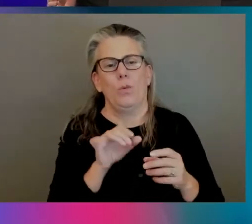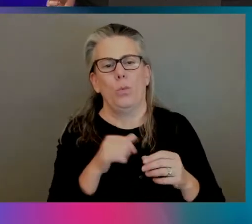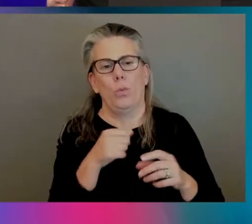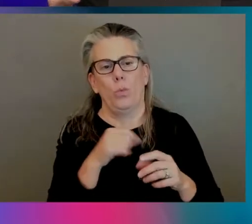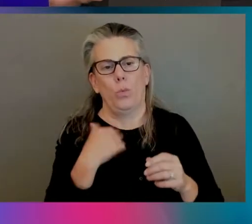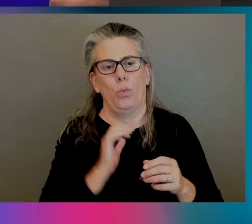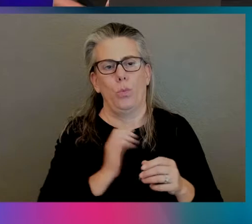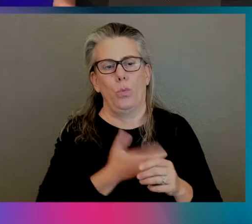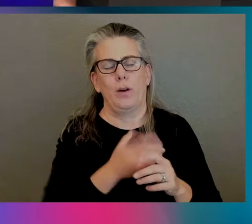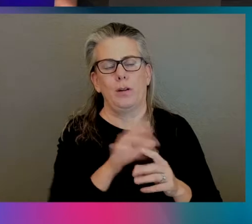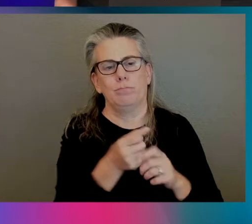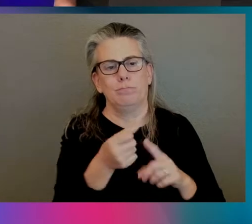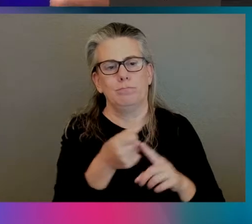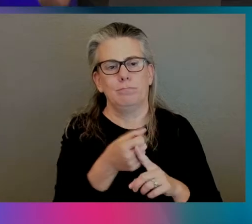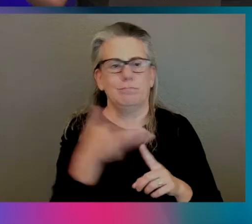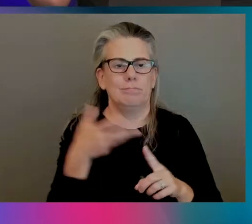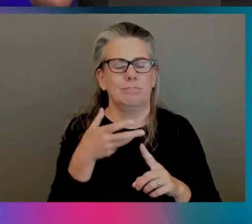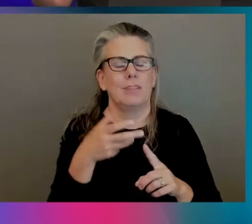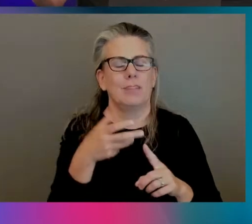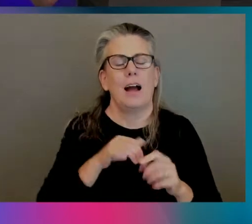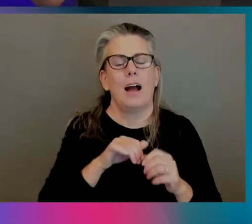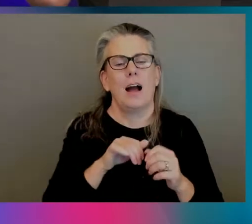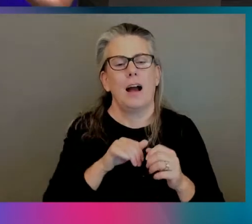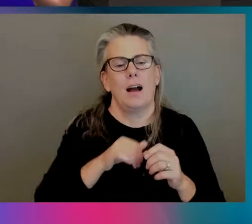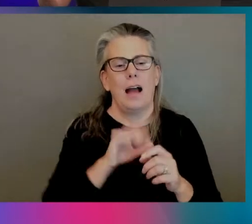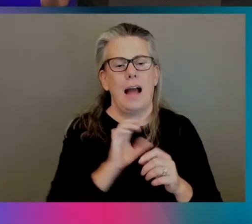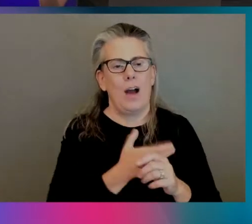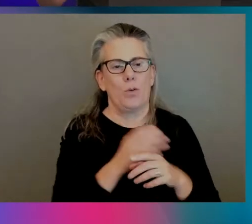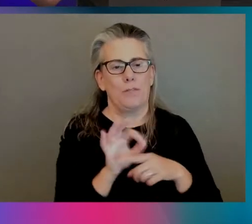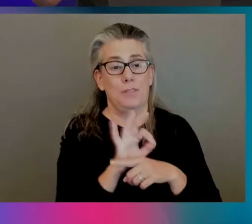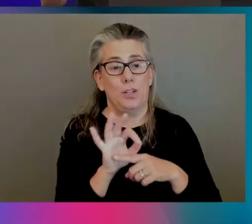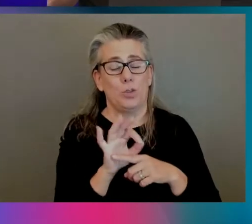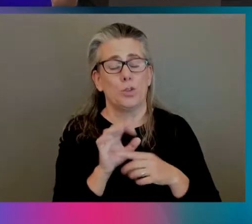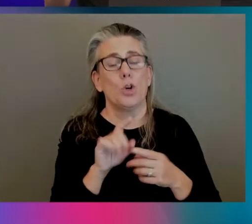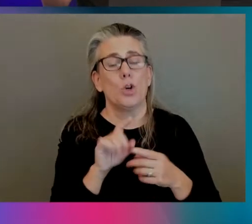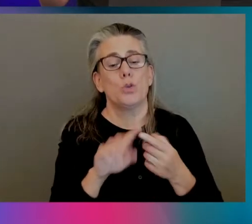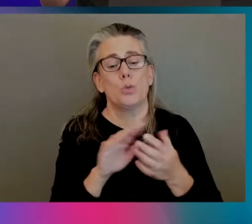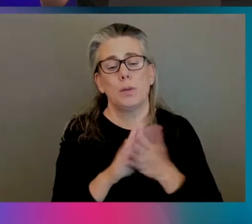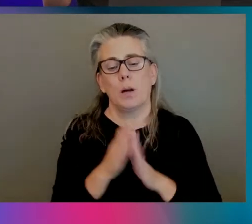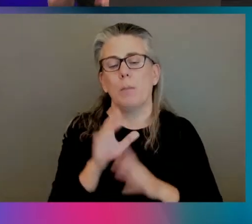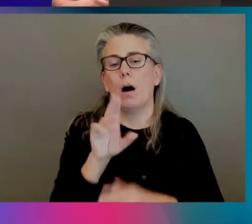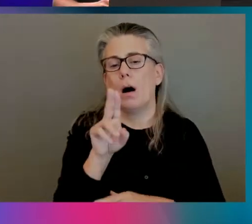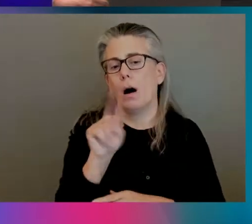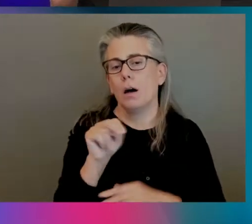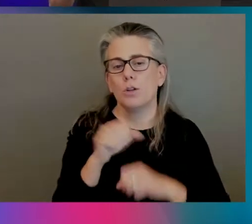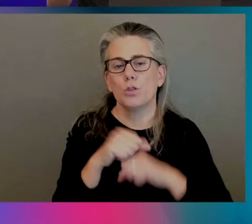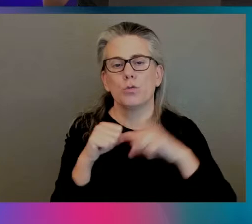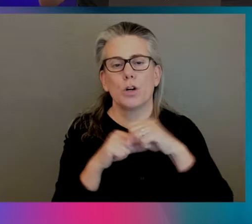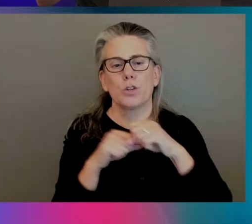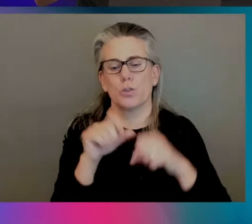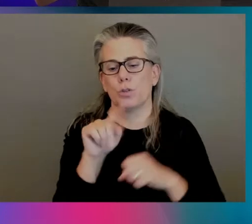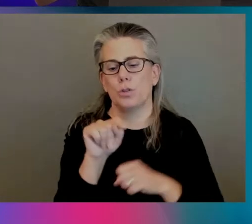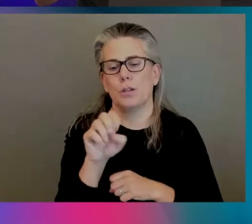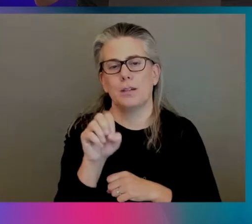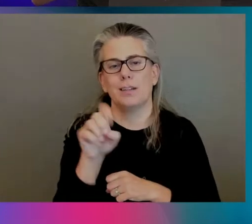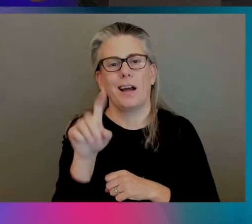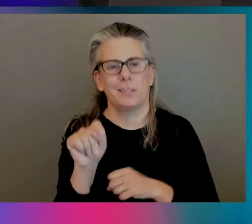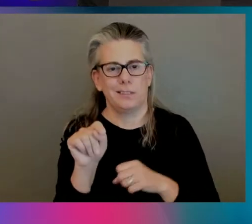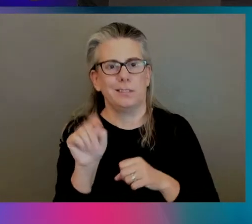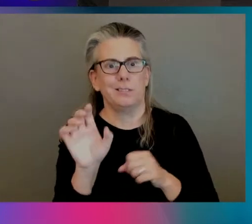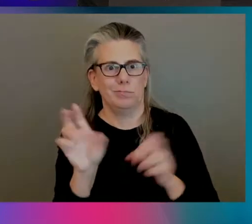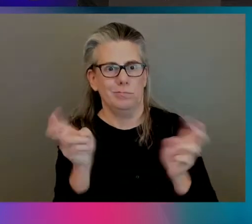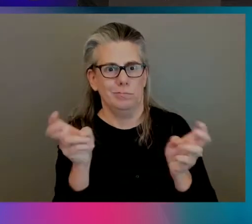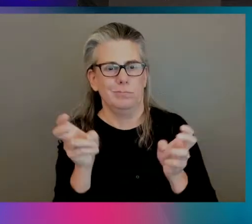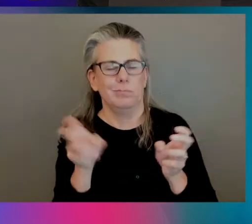text. Oh, okay. So if you don't know that Troll 2 is the best worst movie, quote unquote, that you could